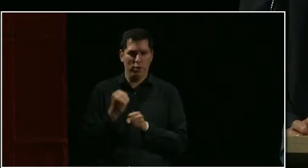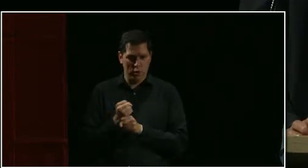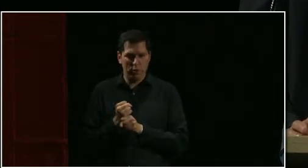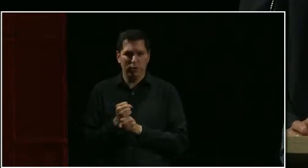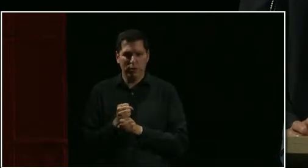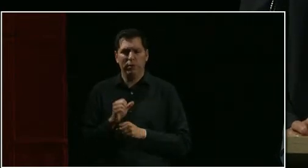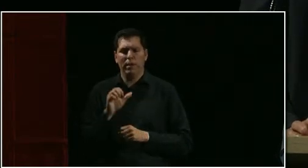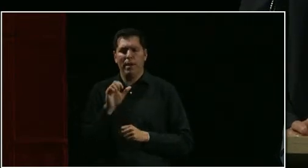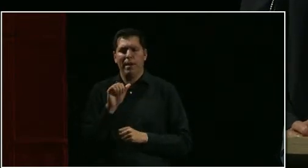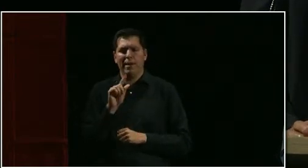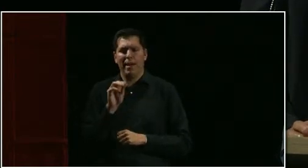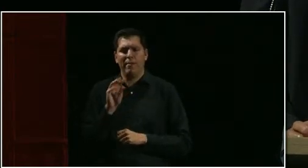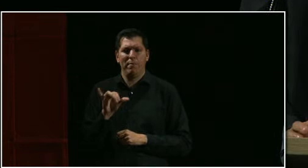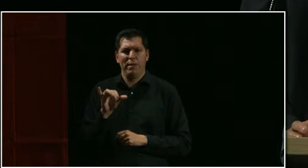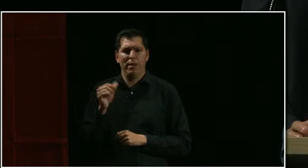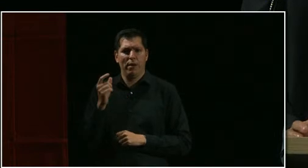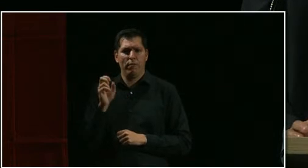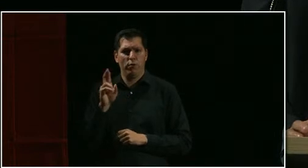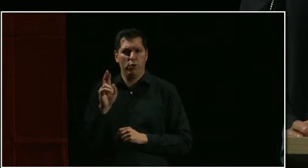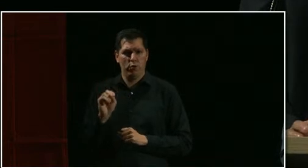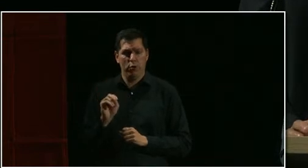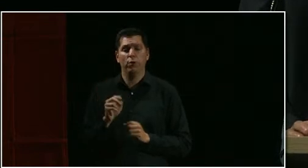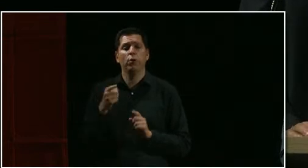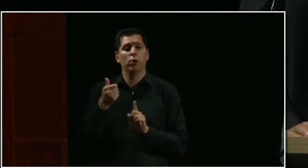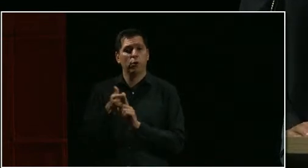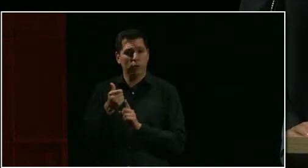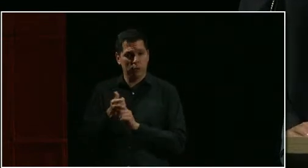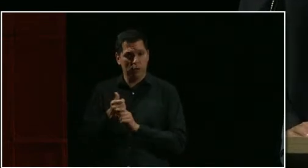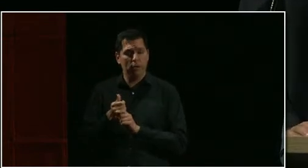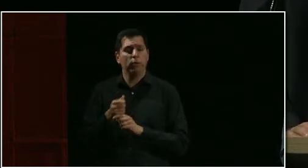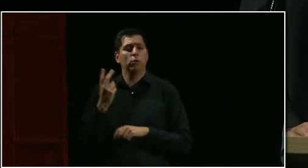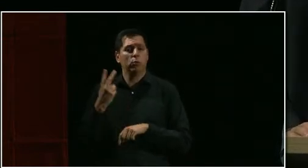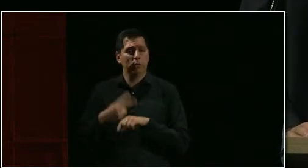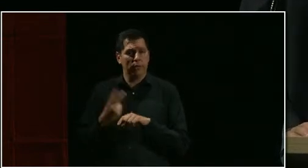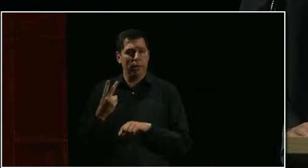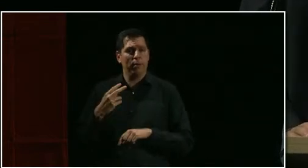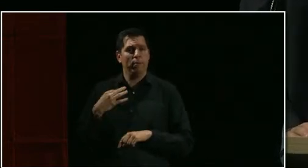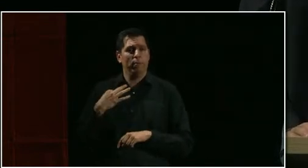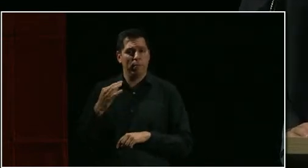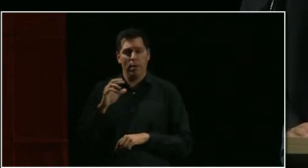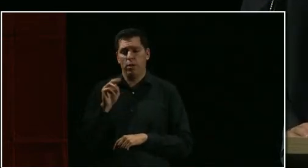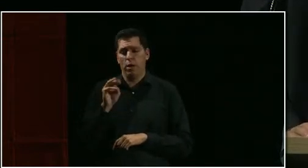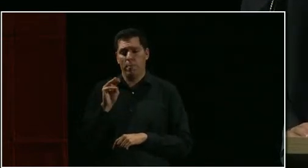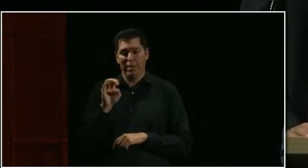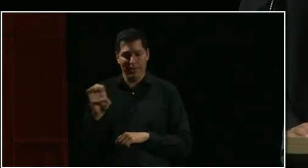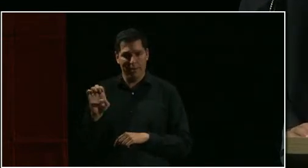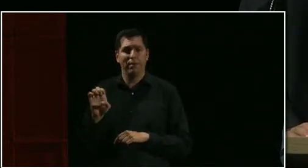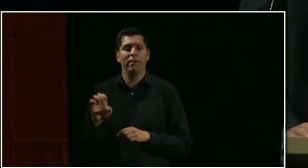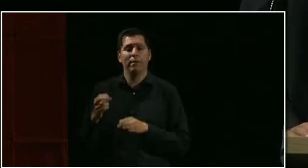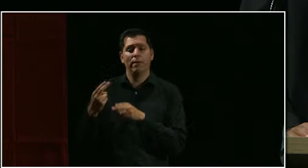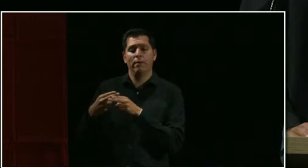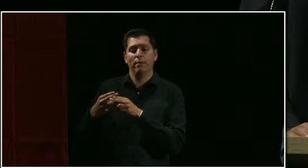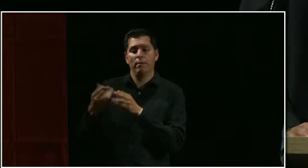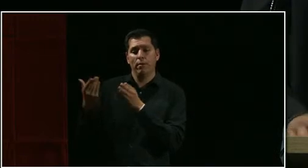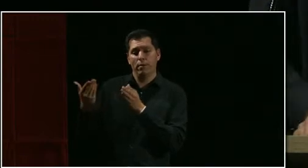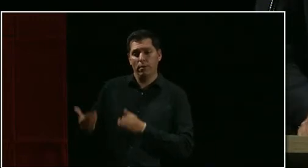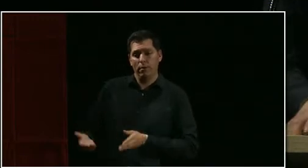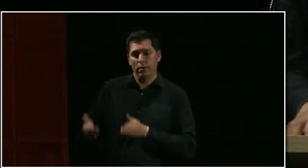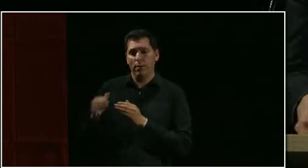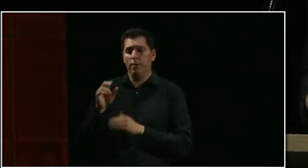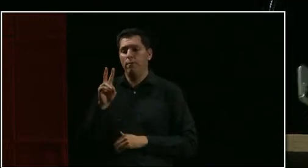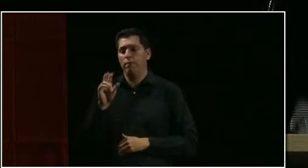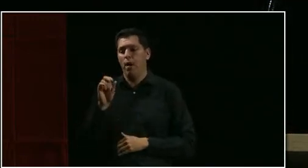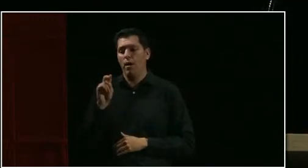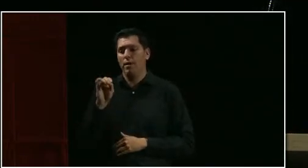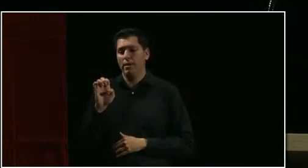Governor. She's a two-time Academy Award nominated producer and a wonderful partner to work with year-round. Please welcome Bonnie